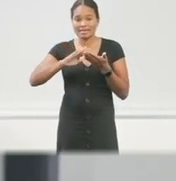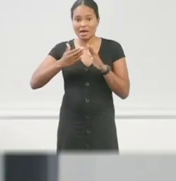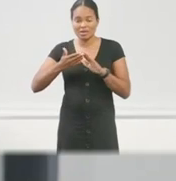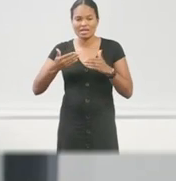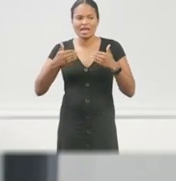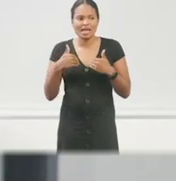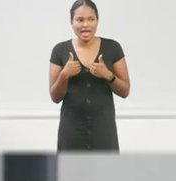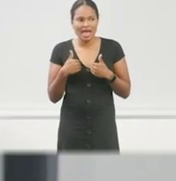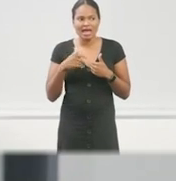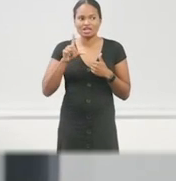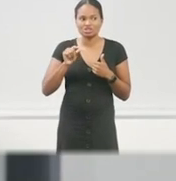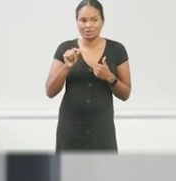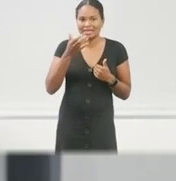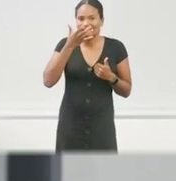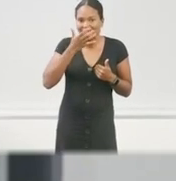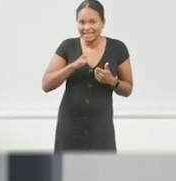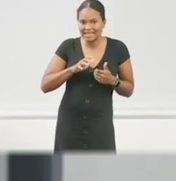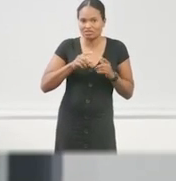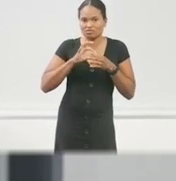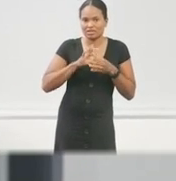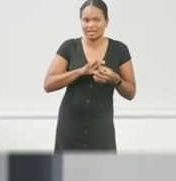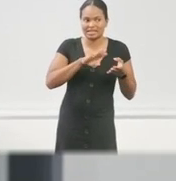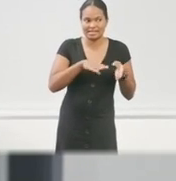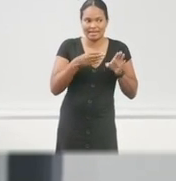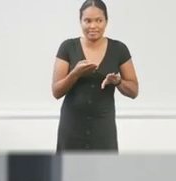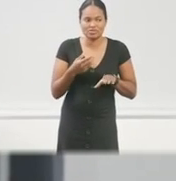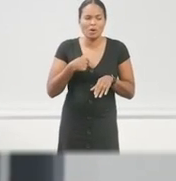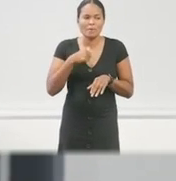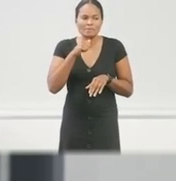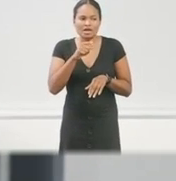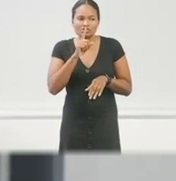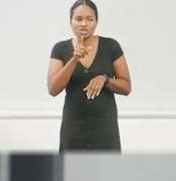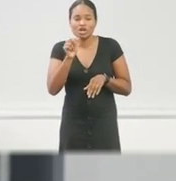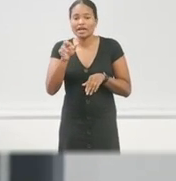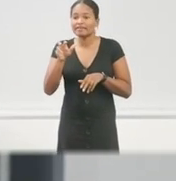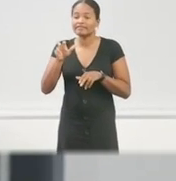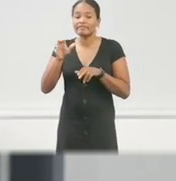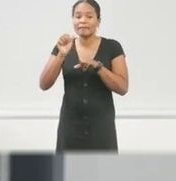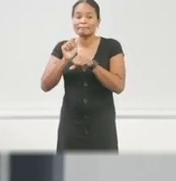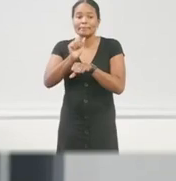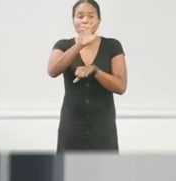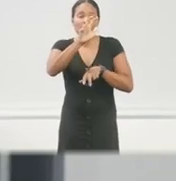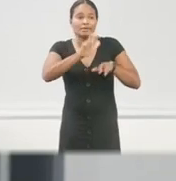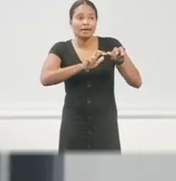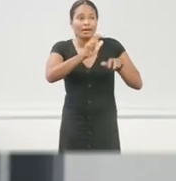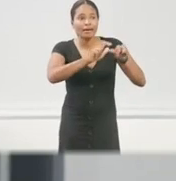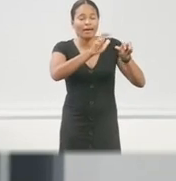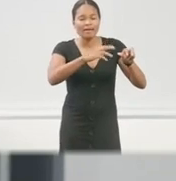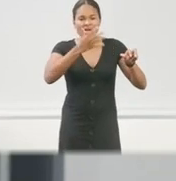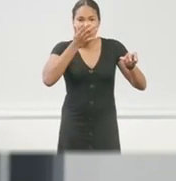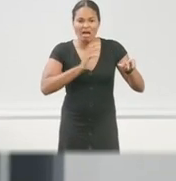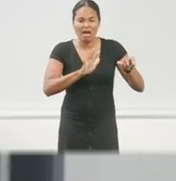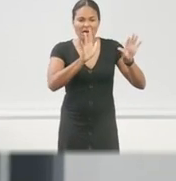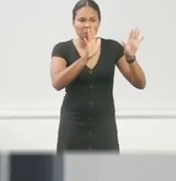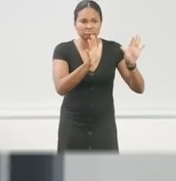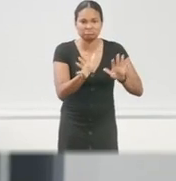So I don't know whether those are people getting off on a hiking trail in Sedona that are tourists. I don't know if in Prescott we have a really big